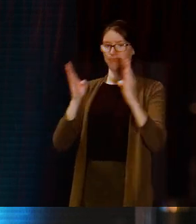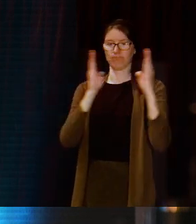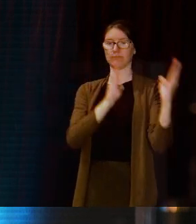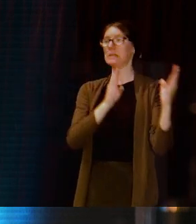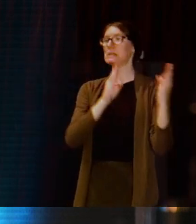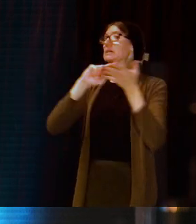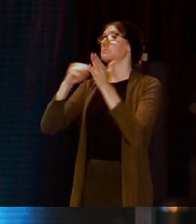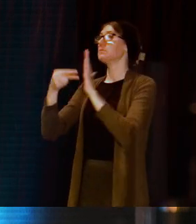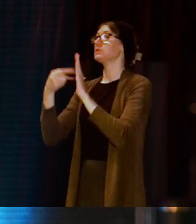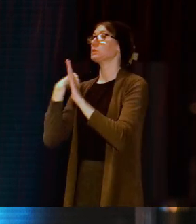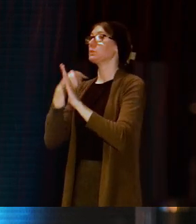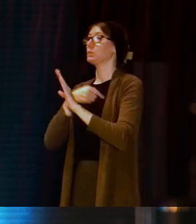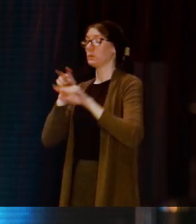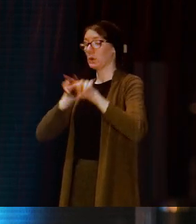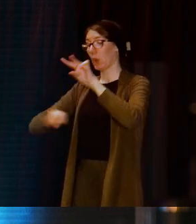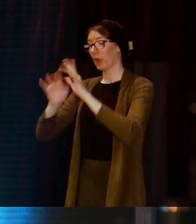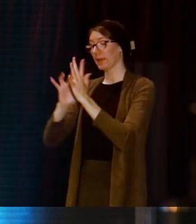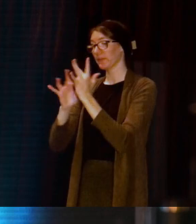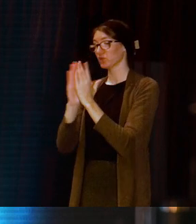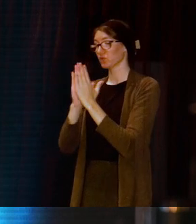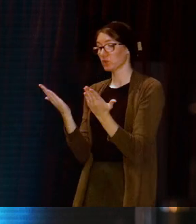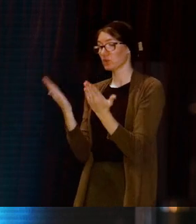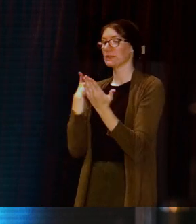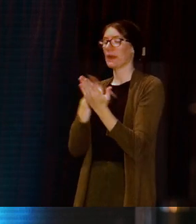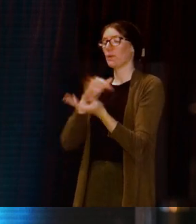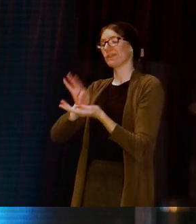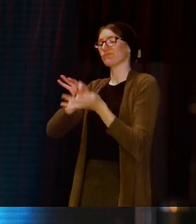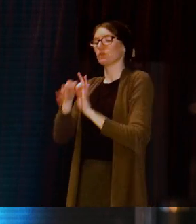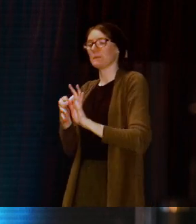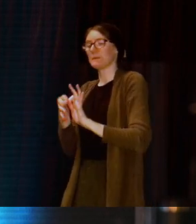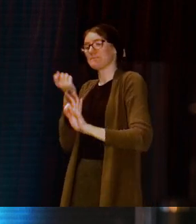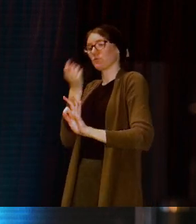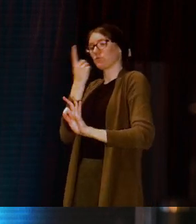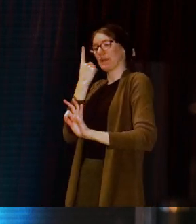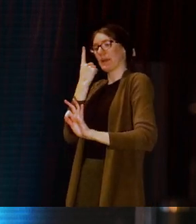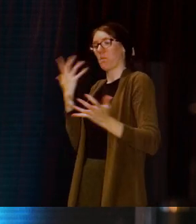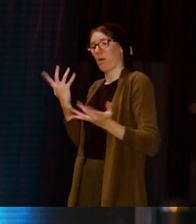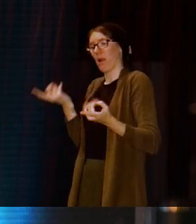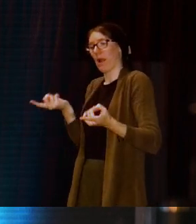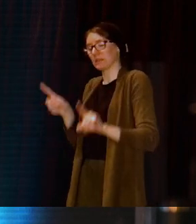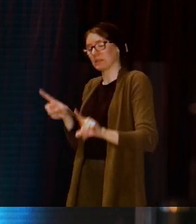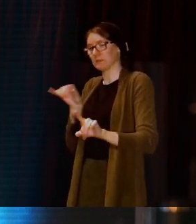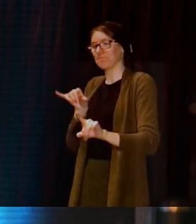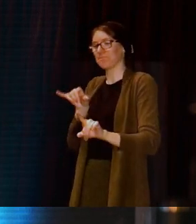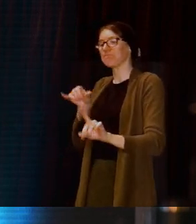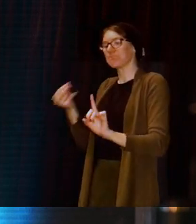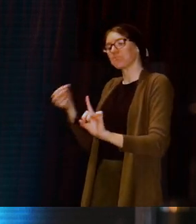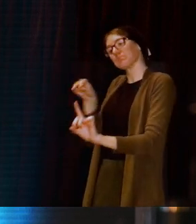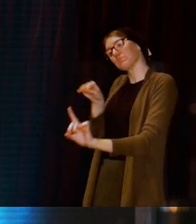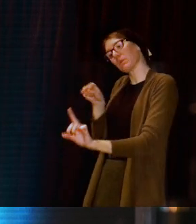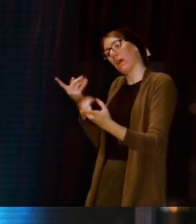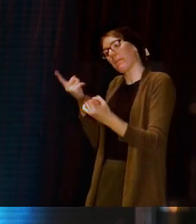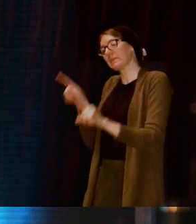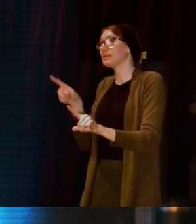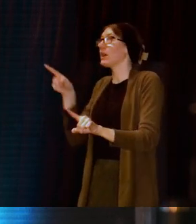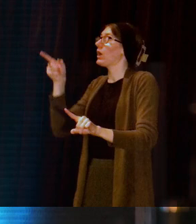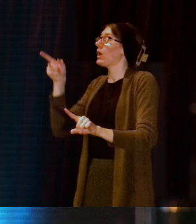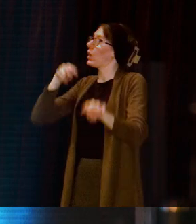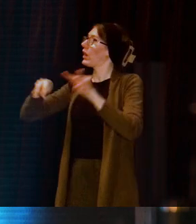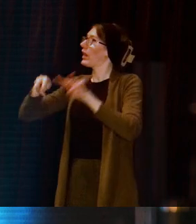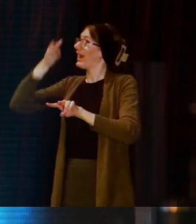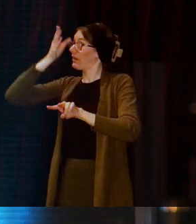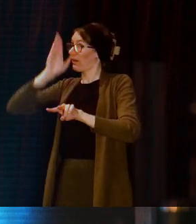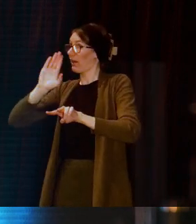it means that we're looking at the scriptures and we're interpreting what happens based on how God deals with his people in